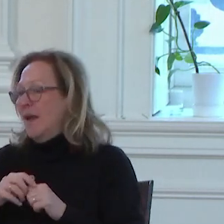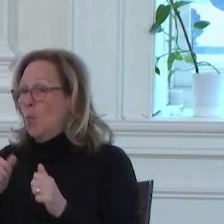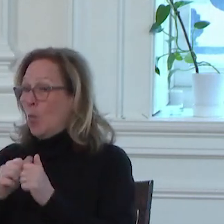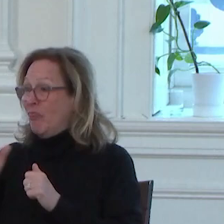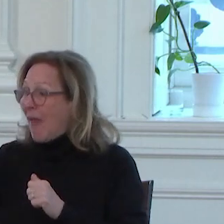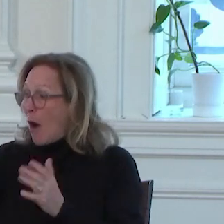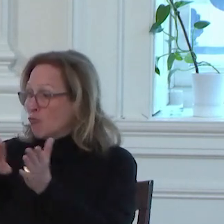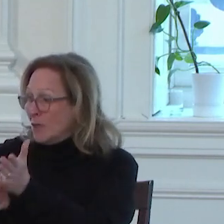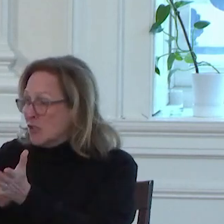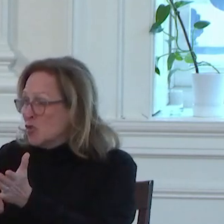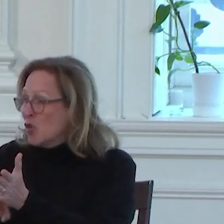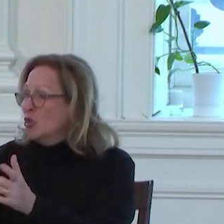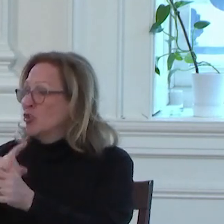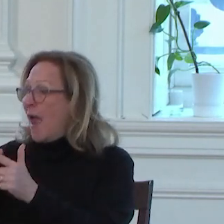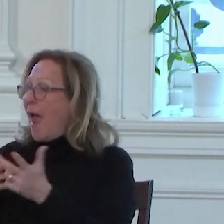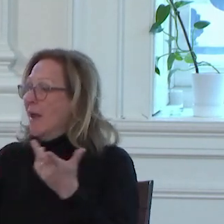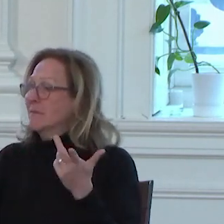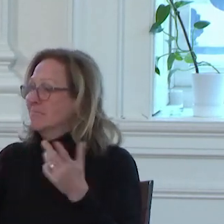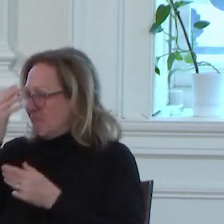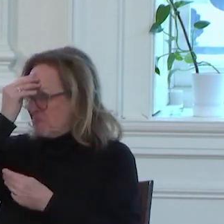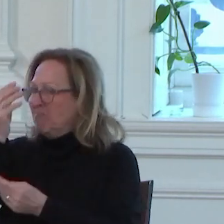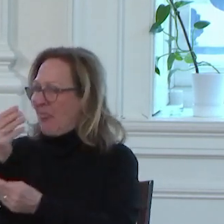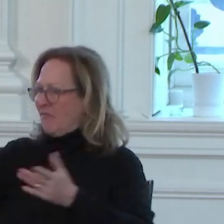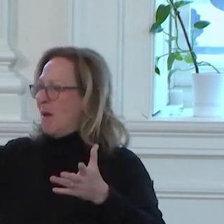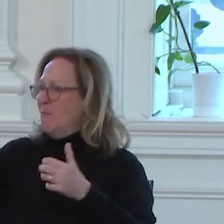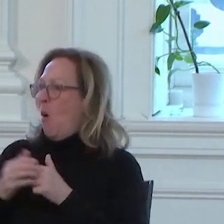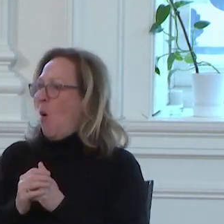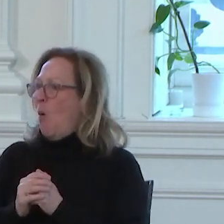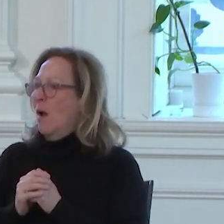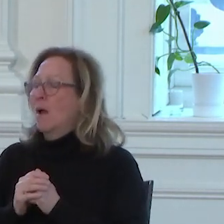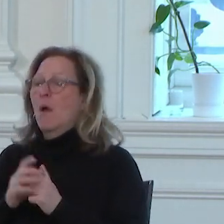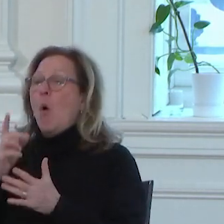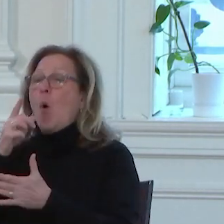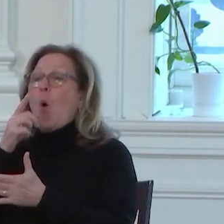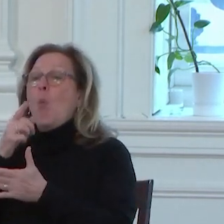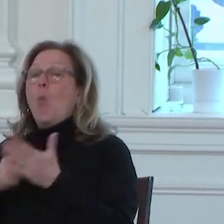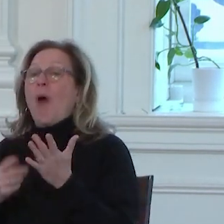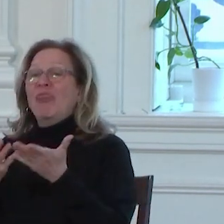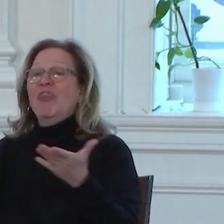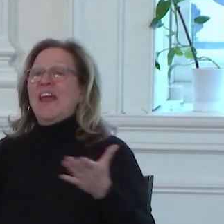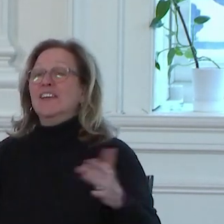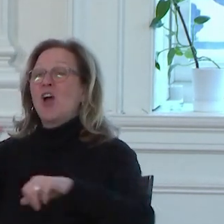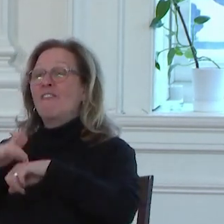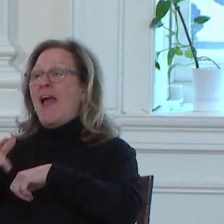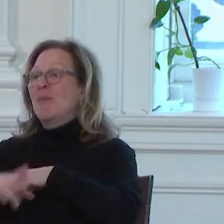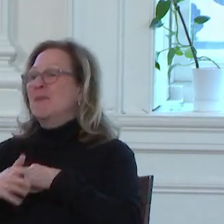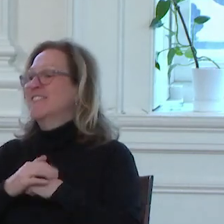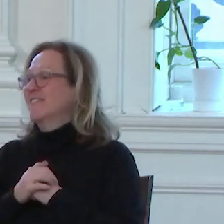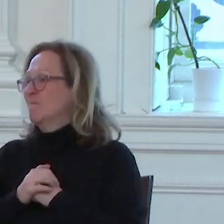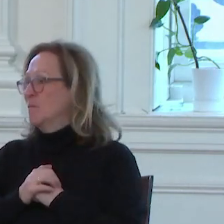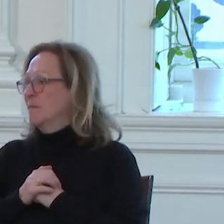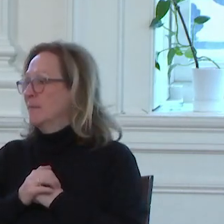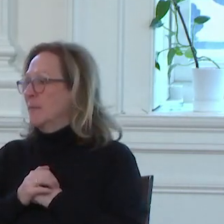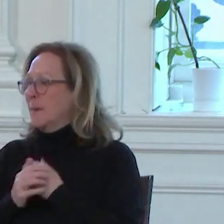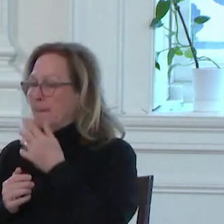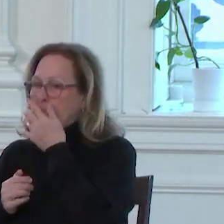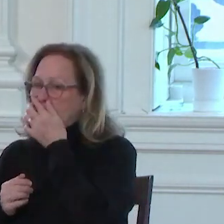with their research and letting them know what sort of things are available for you to look at.